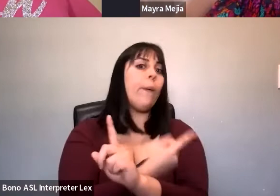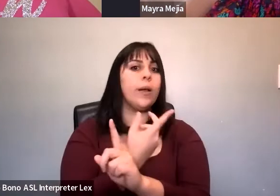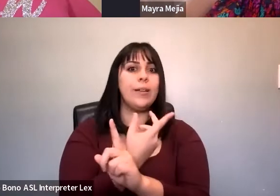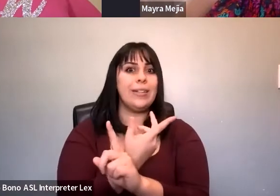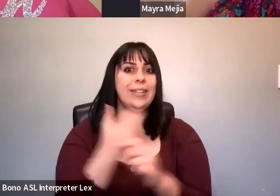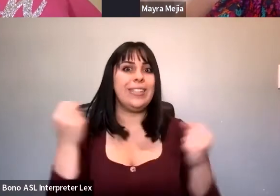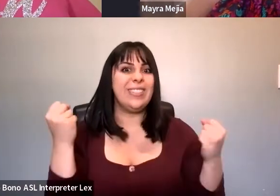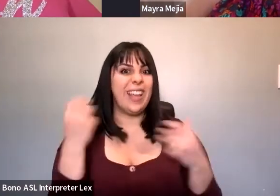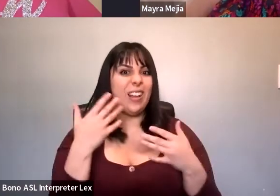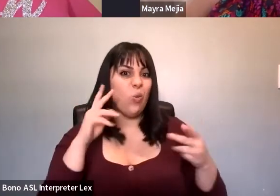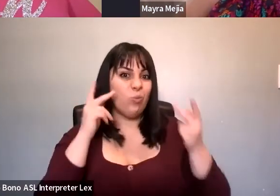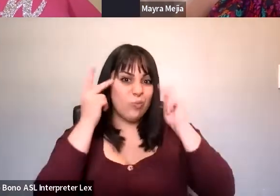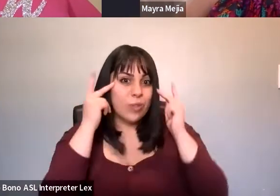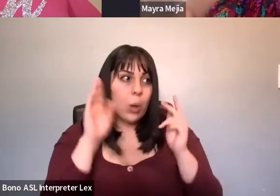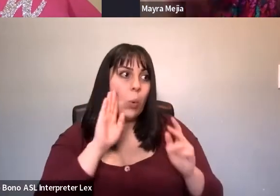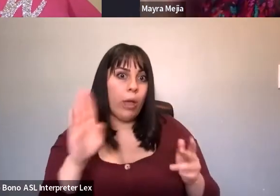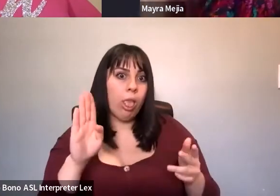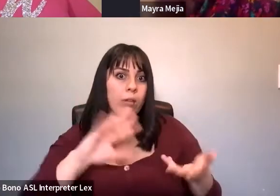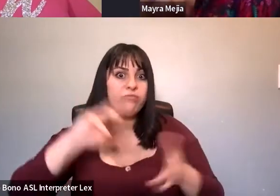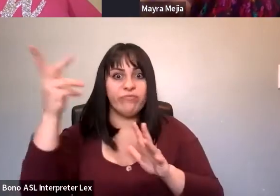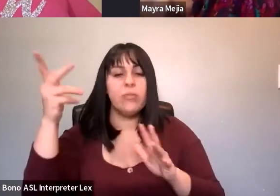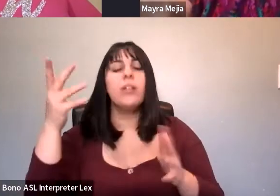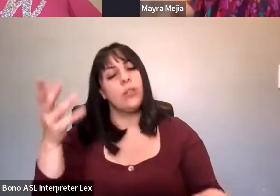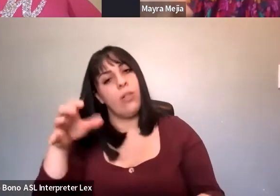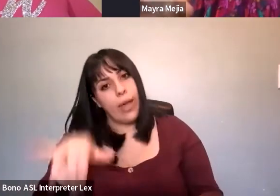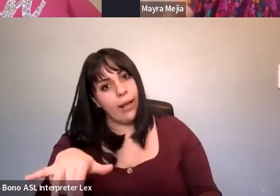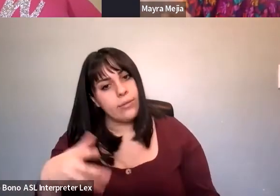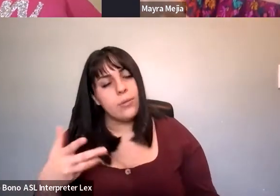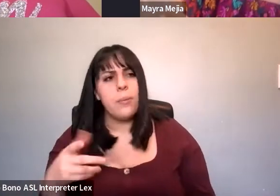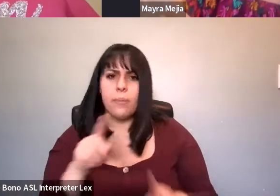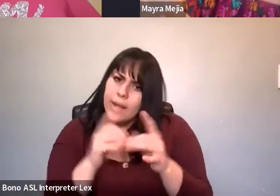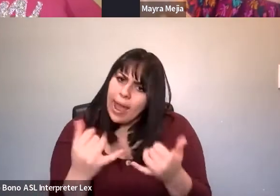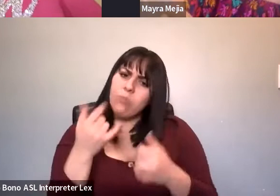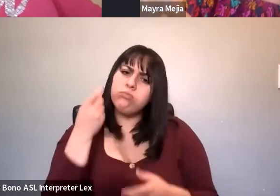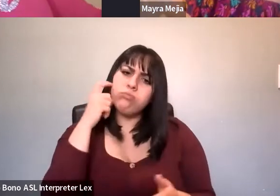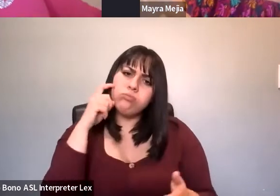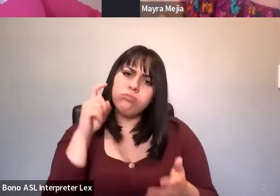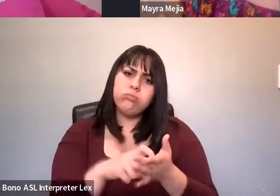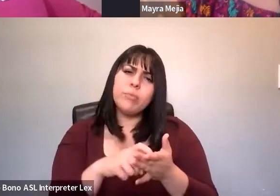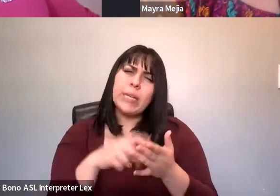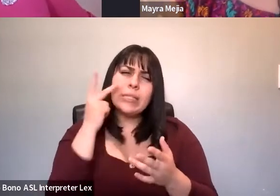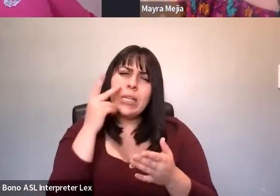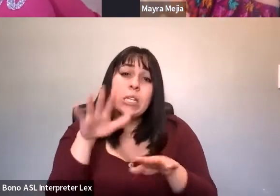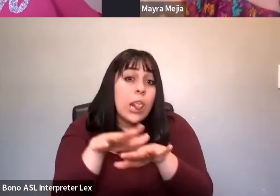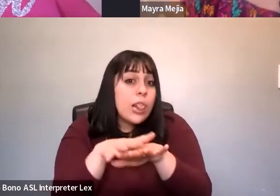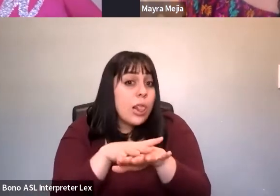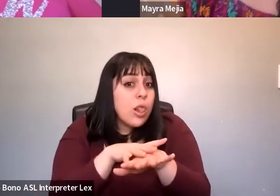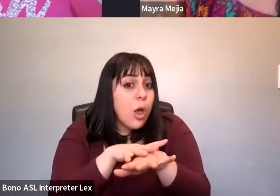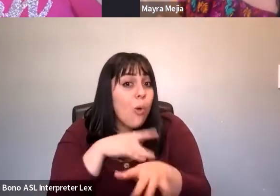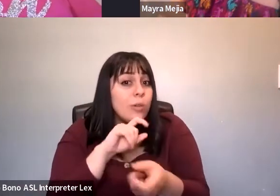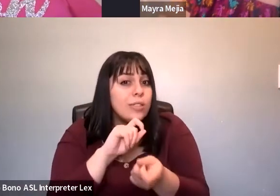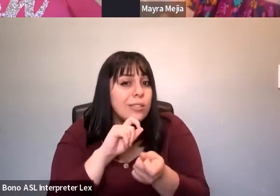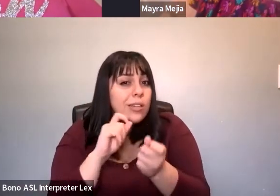Something needs to change. Yes. And I see it changing. It's changing slowly but